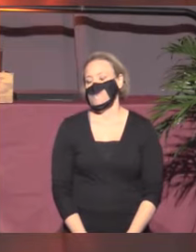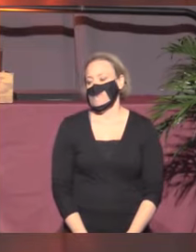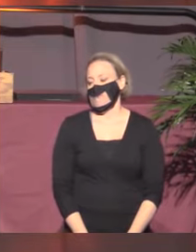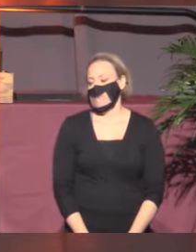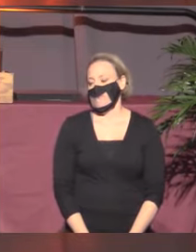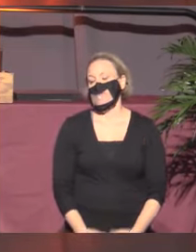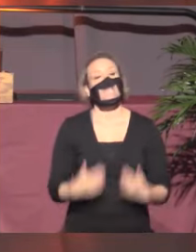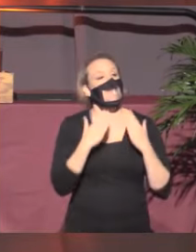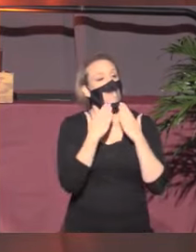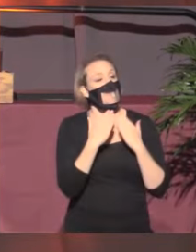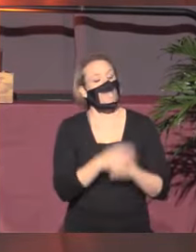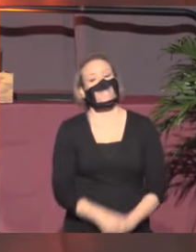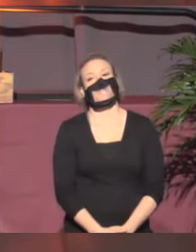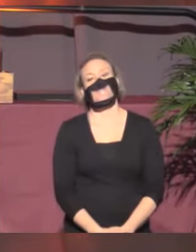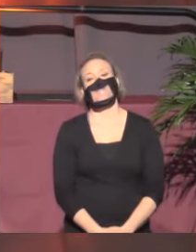Thank you.